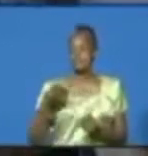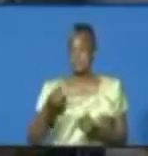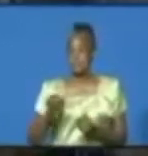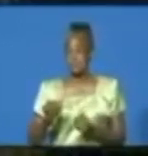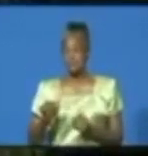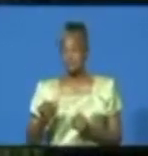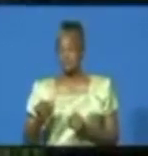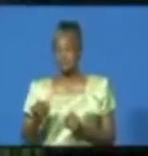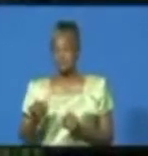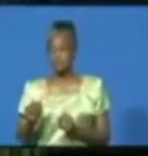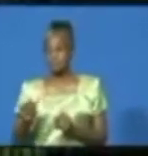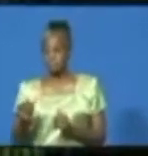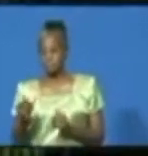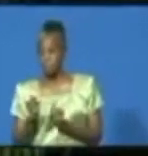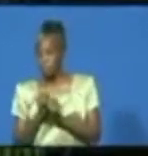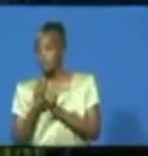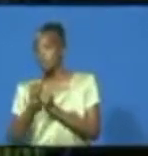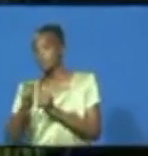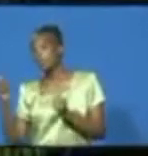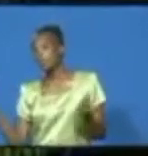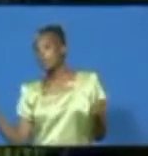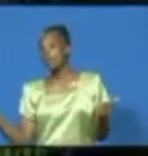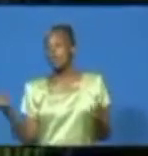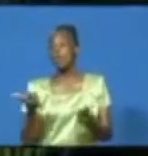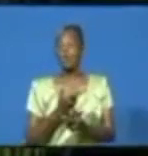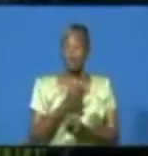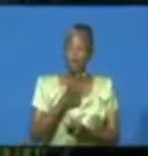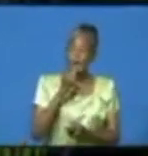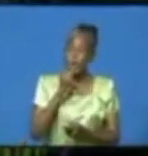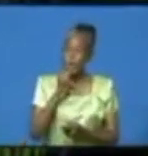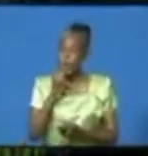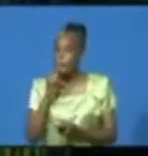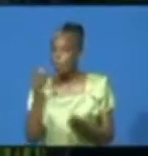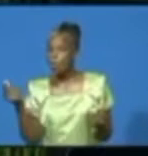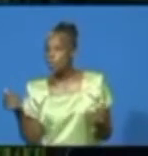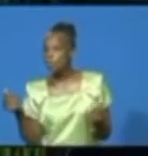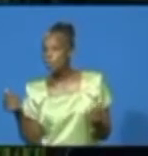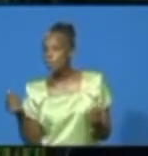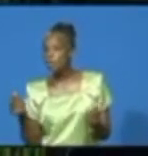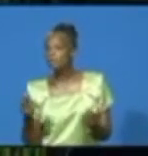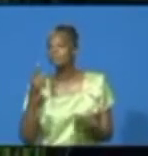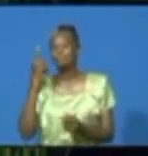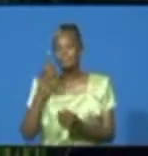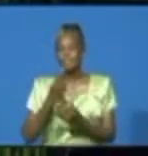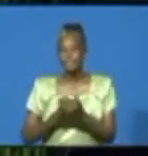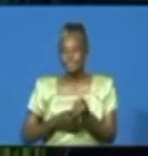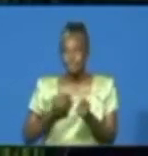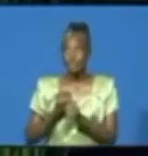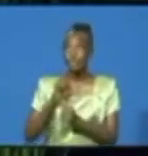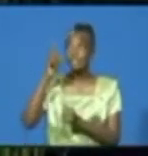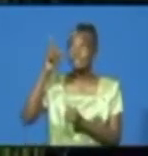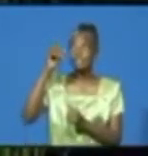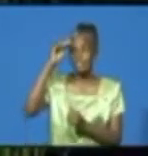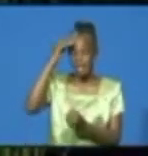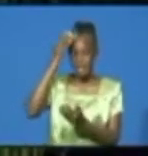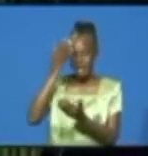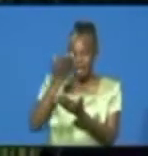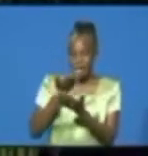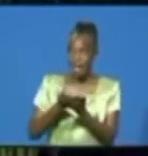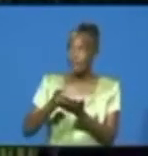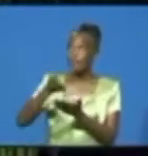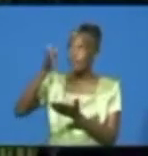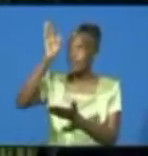your thoughts. Purify your fountain. Will you stand and